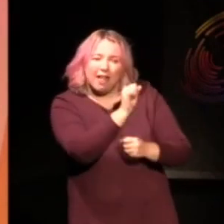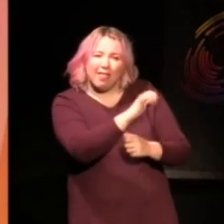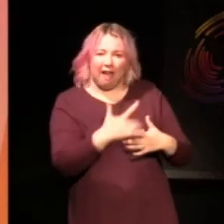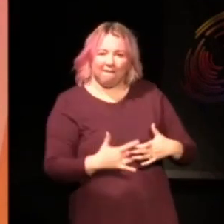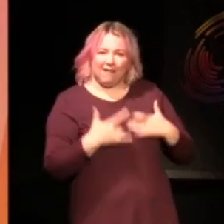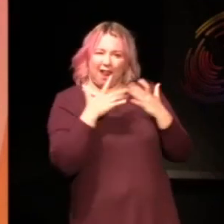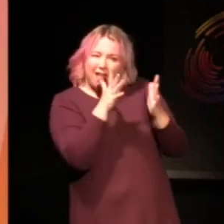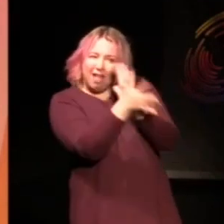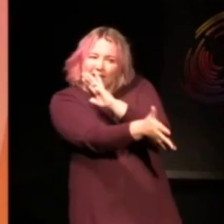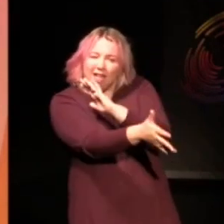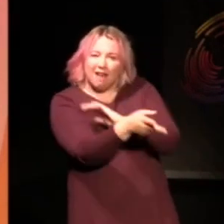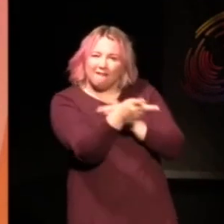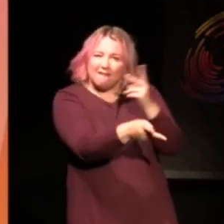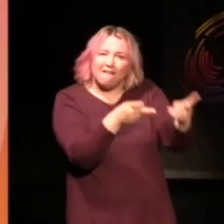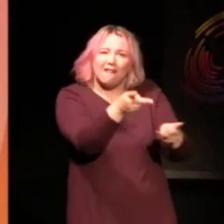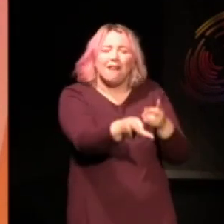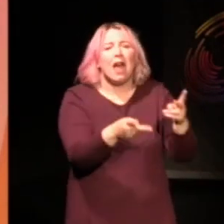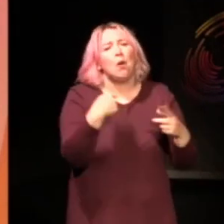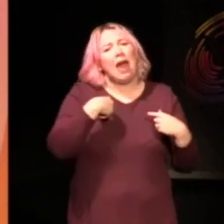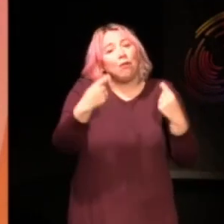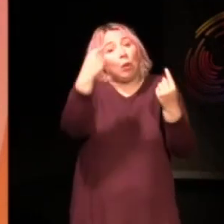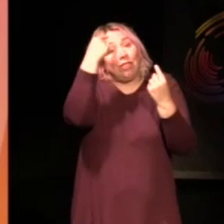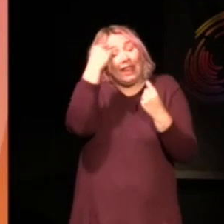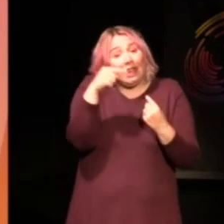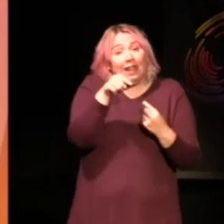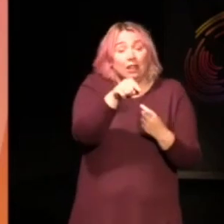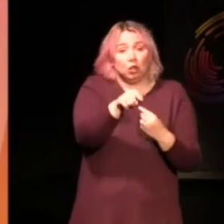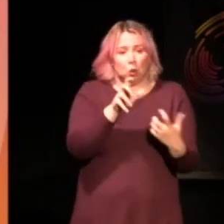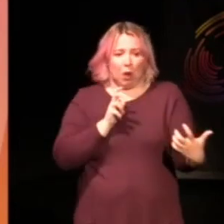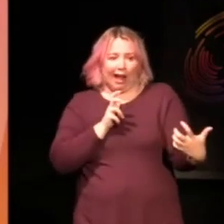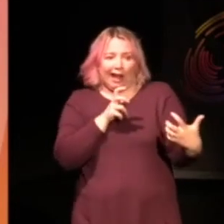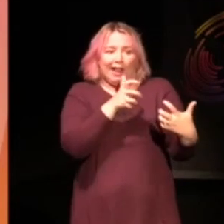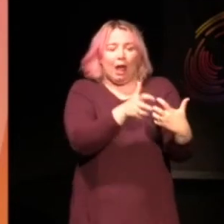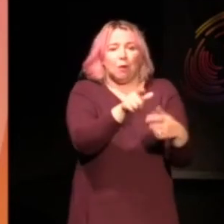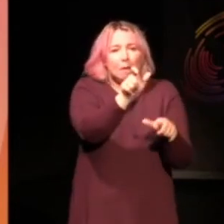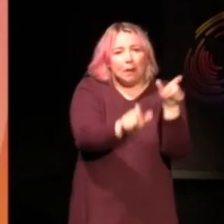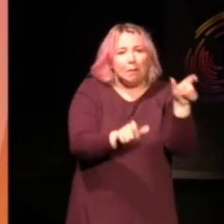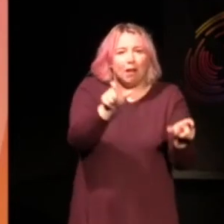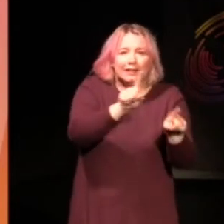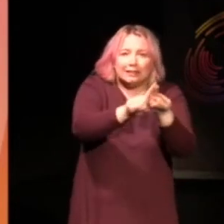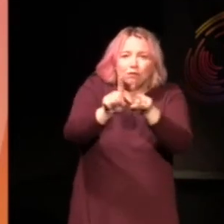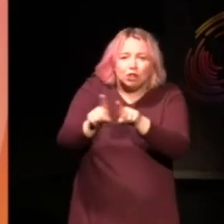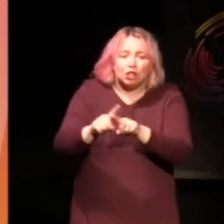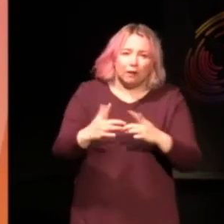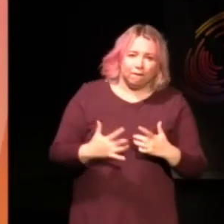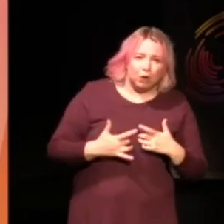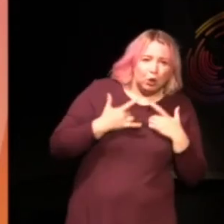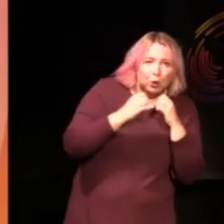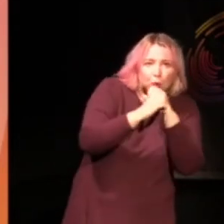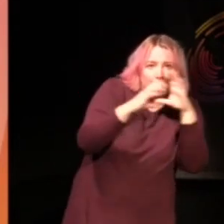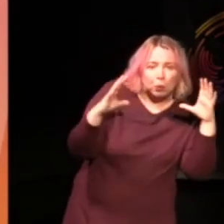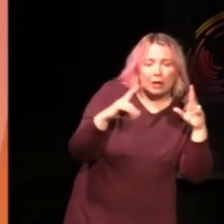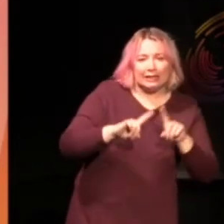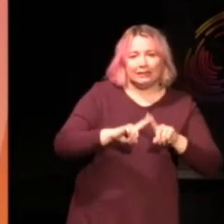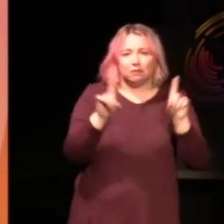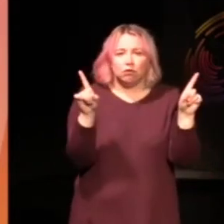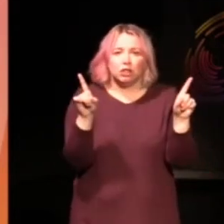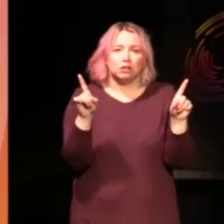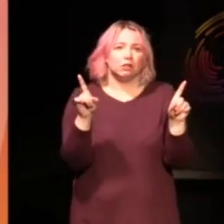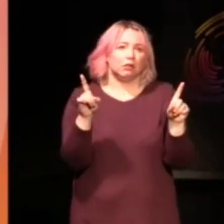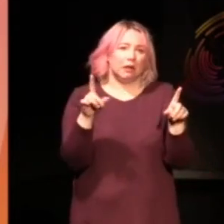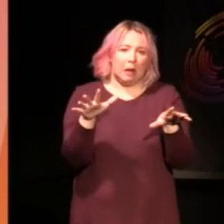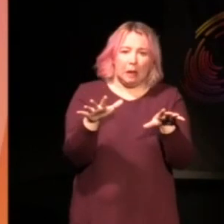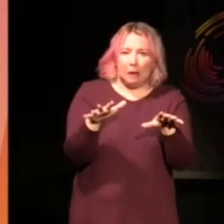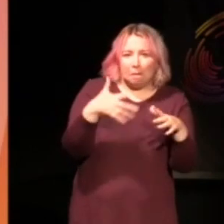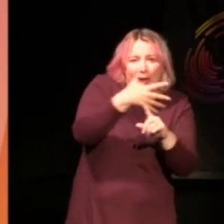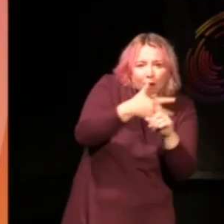time, always connect with people coming from different backgrounds and with different views and try to see where do we agree, where do we overlap,